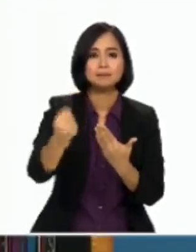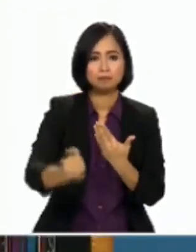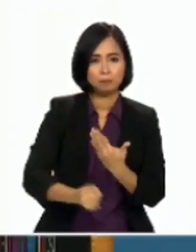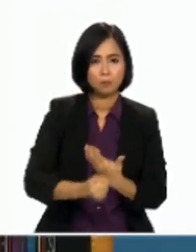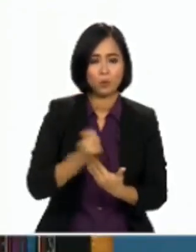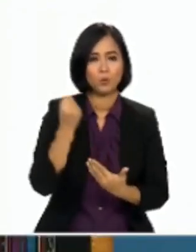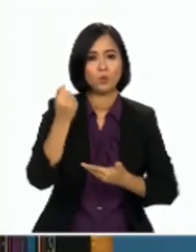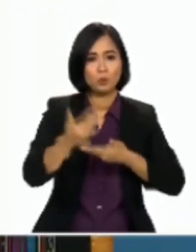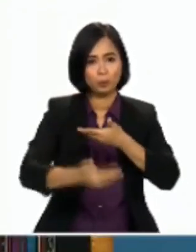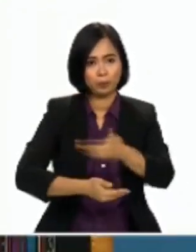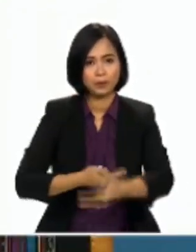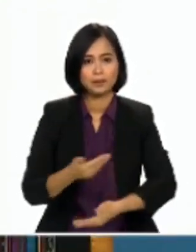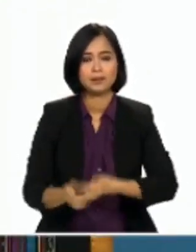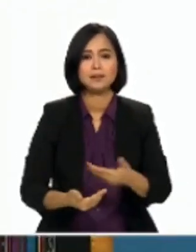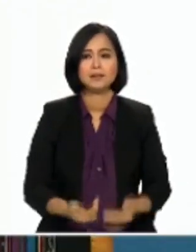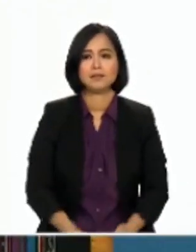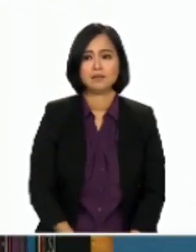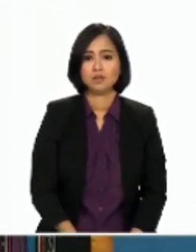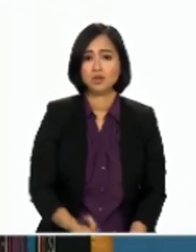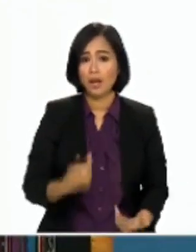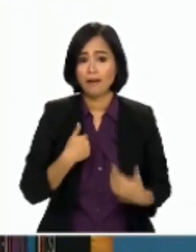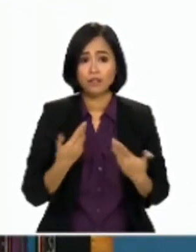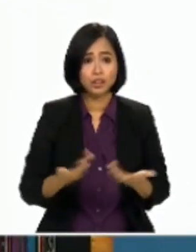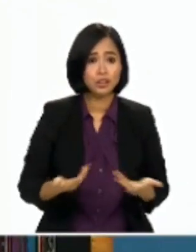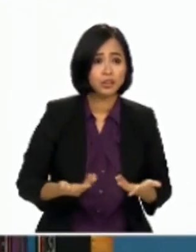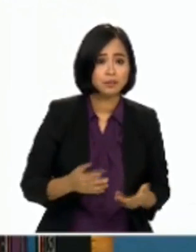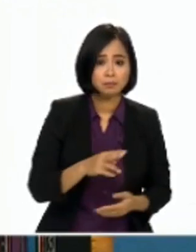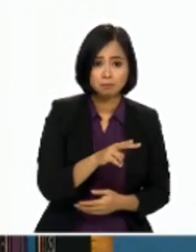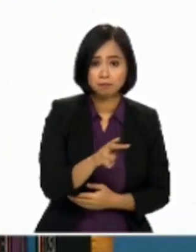May I, andito ba kayo?